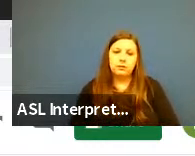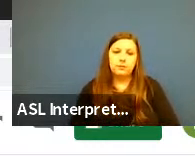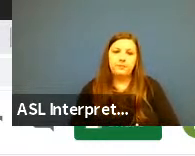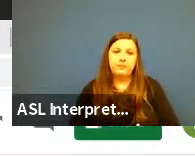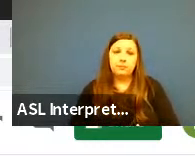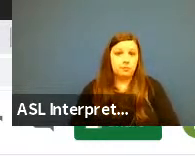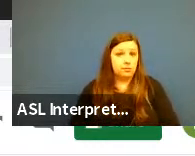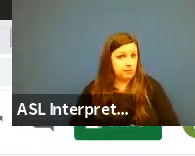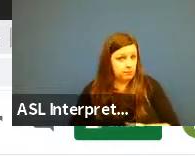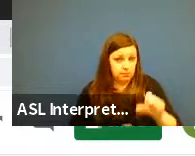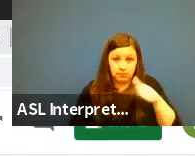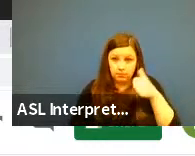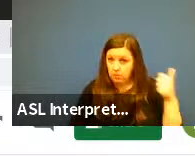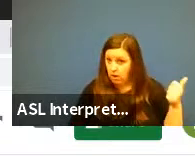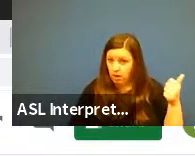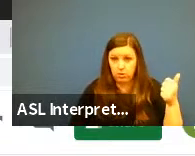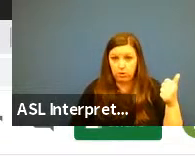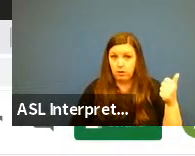Any others?